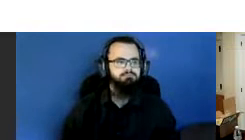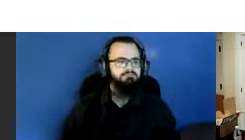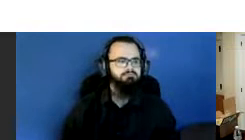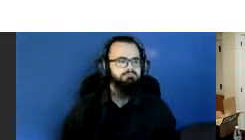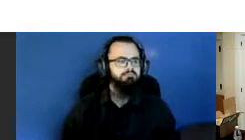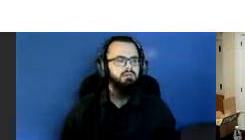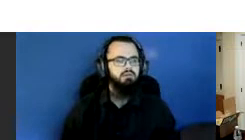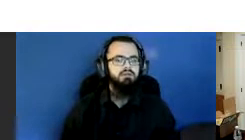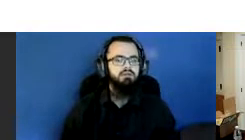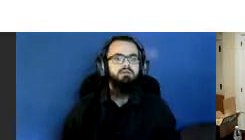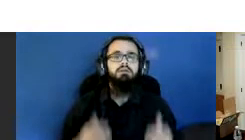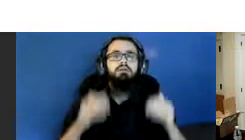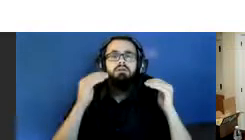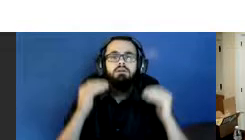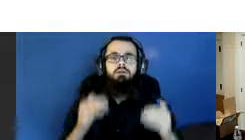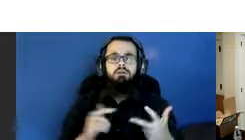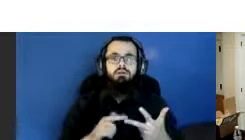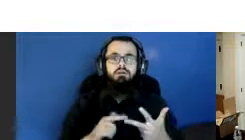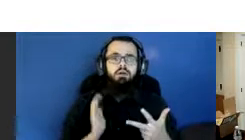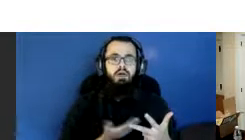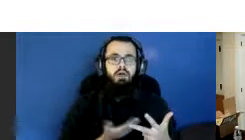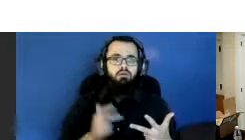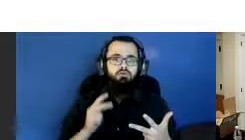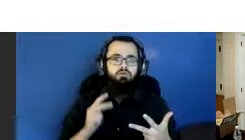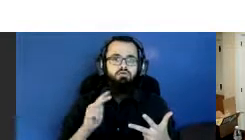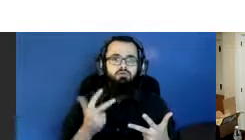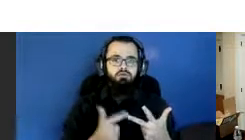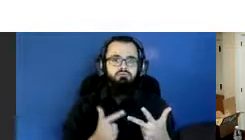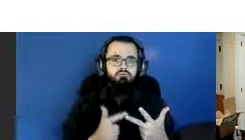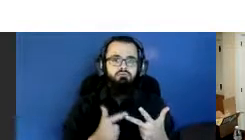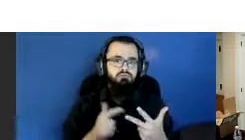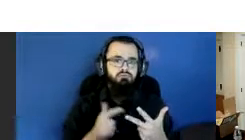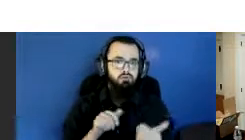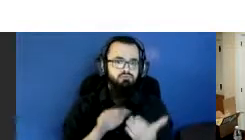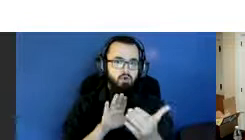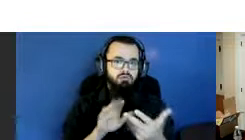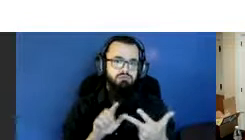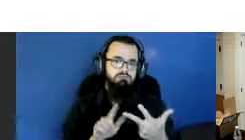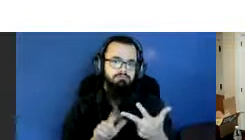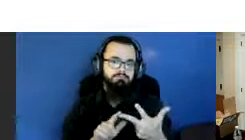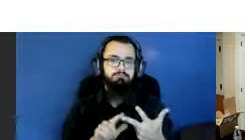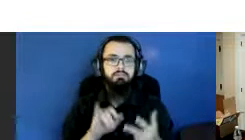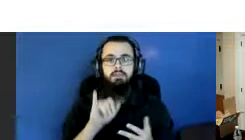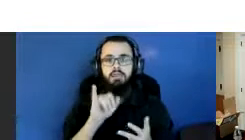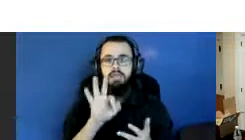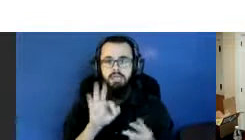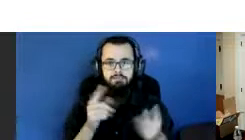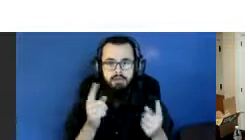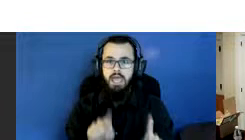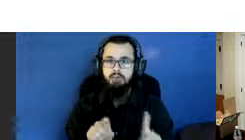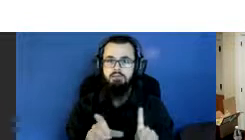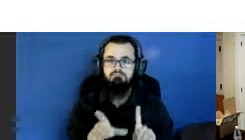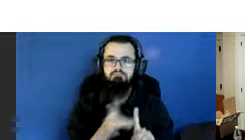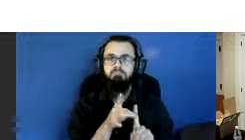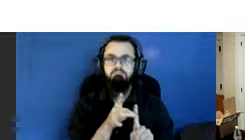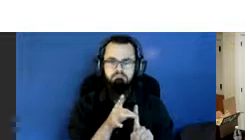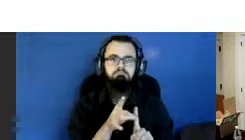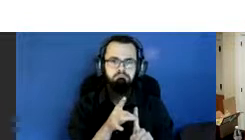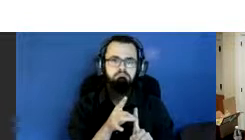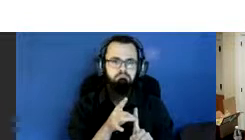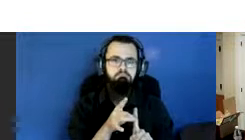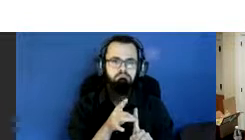And then the tertiary piece comes in once we know that folks have been impacted, right?